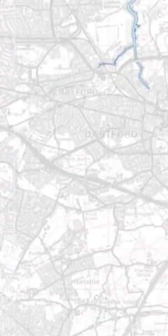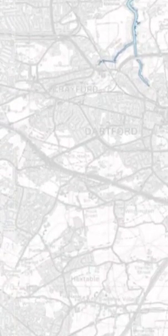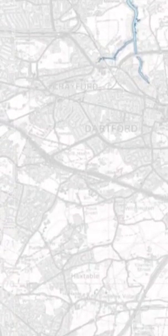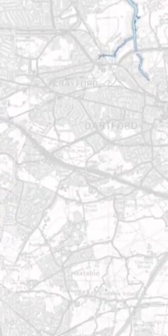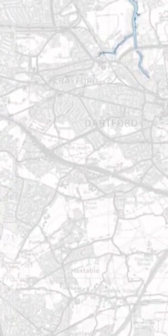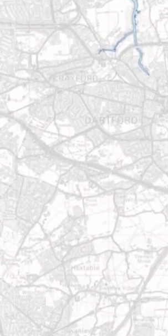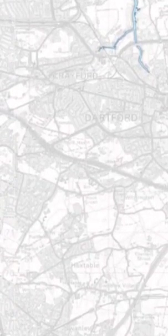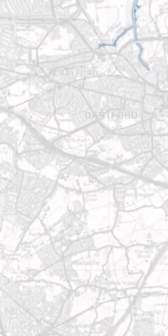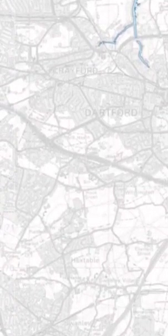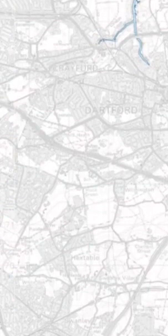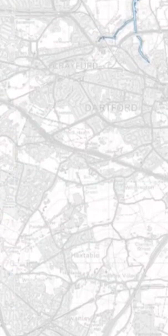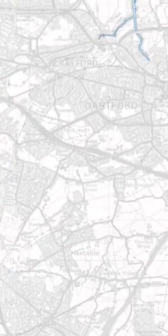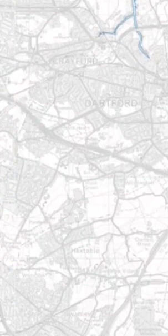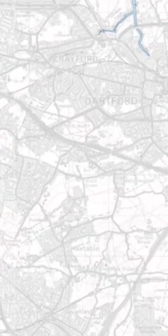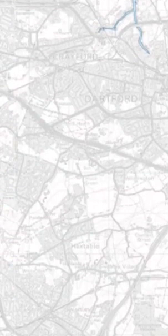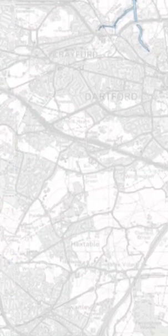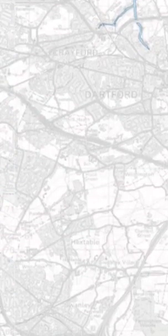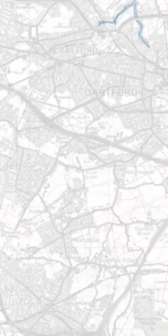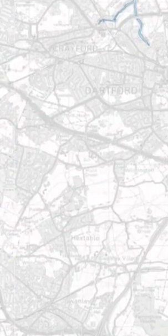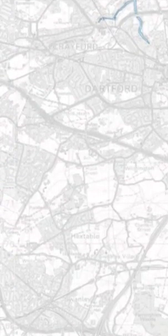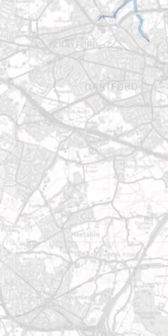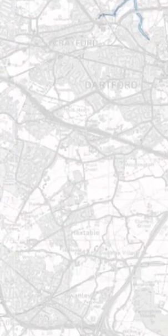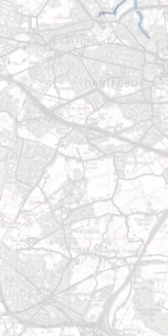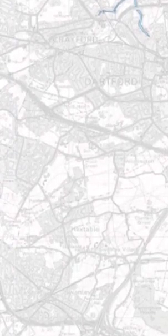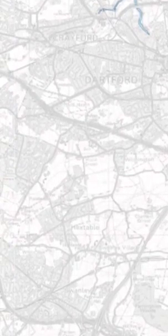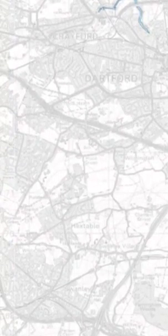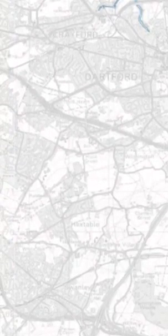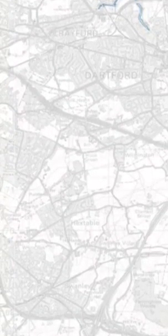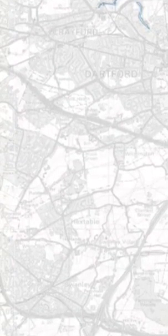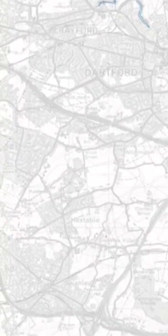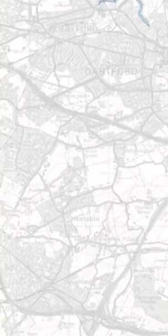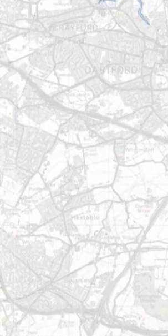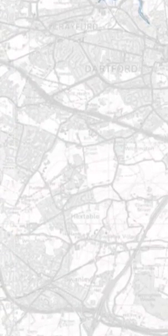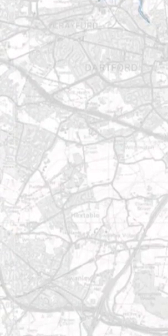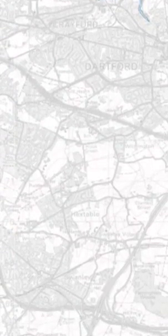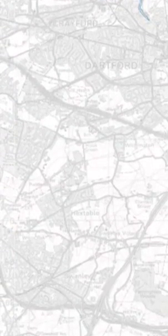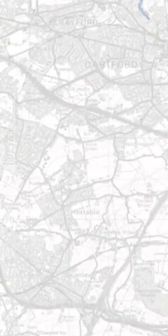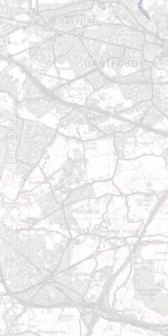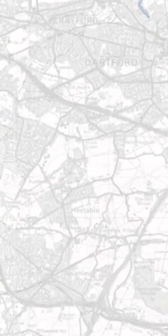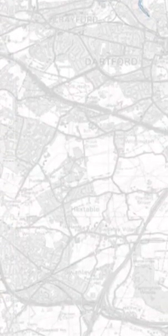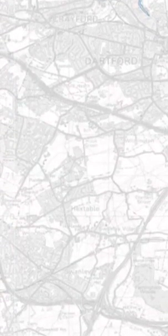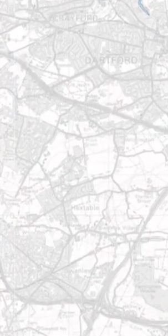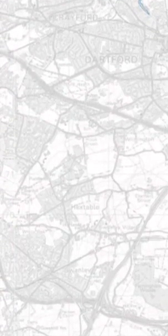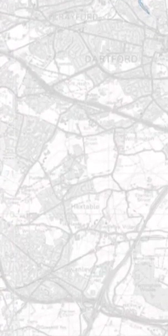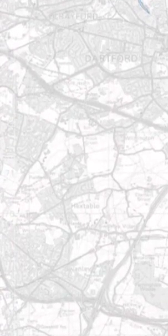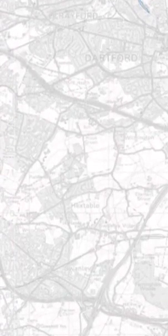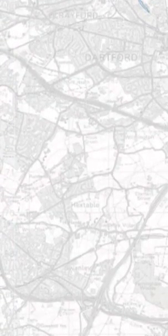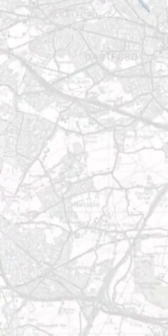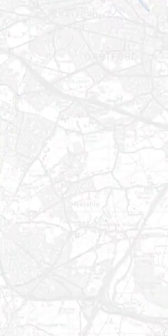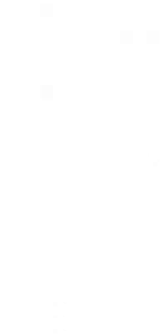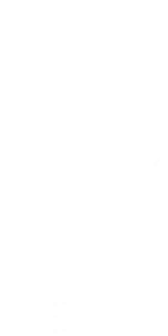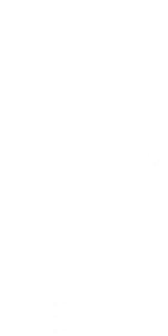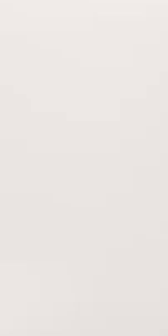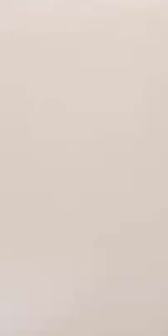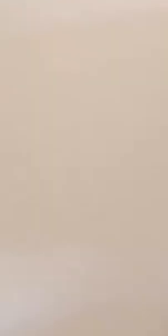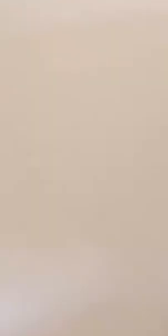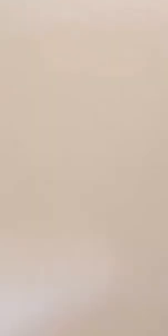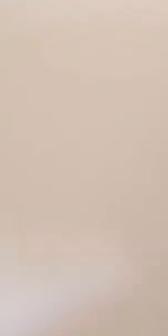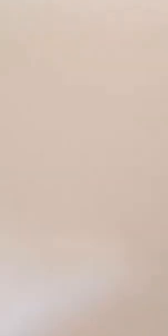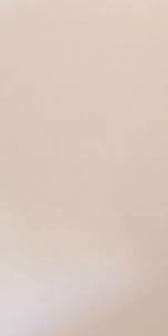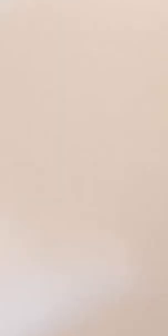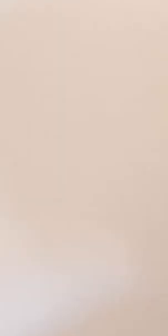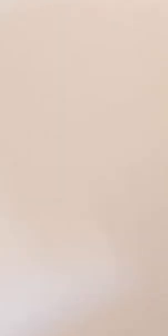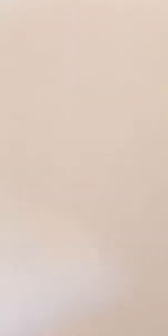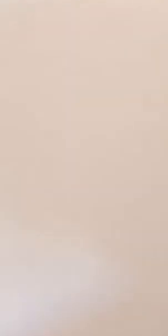of the noise barriers can be found in our consultation documents and maps online and in our virtual exhibition.